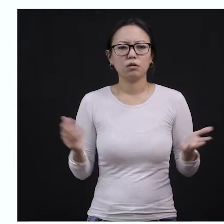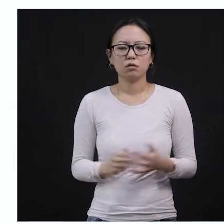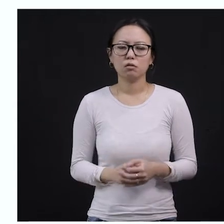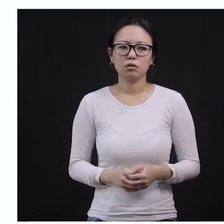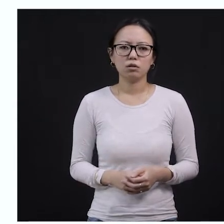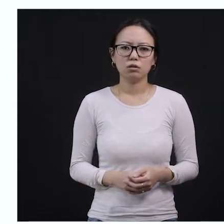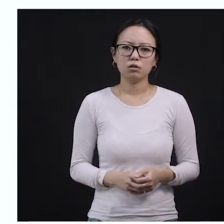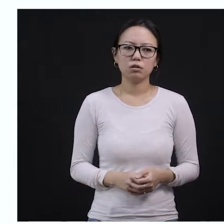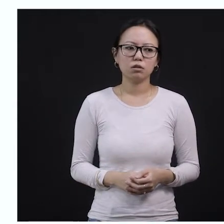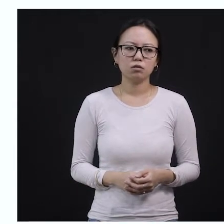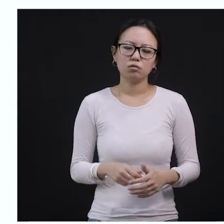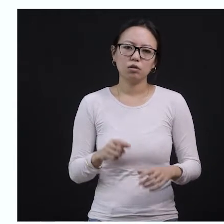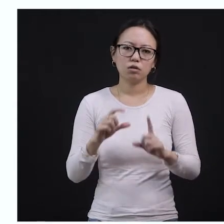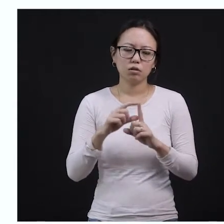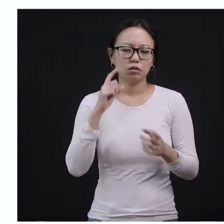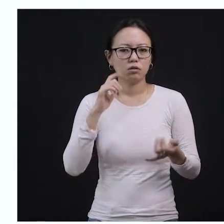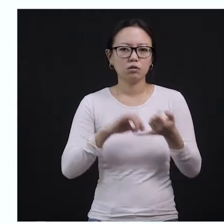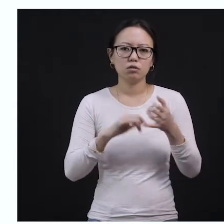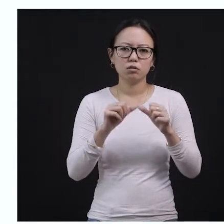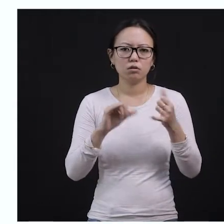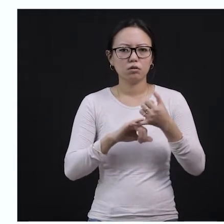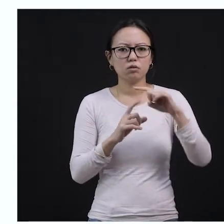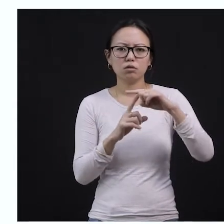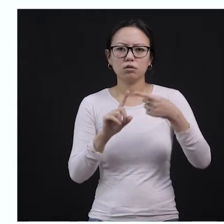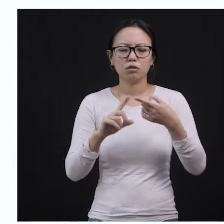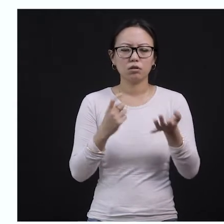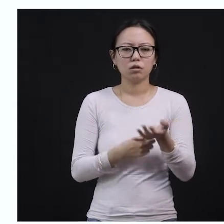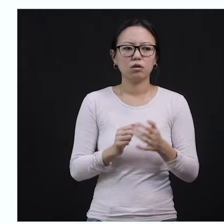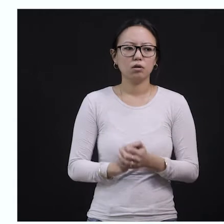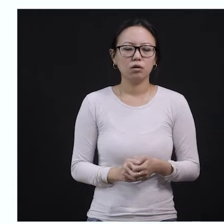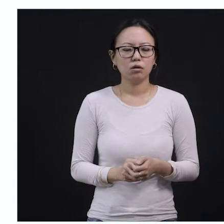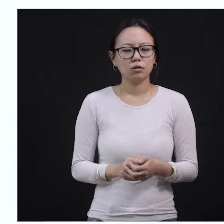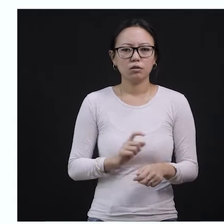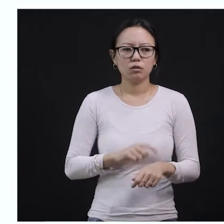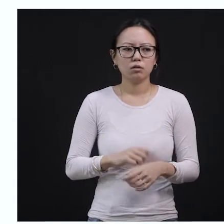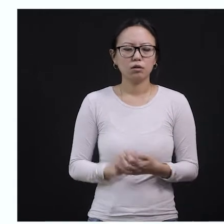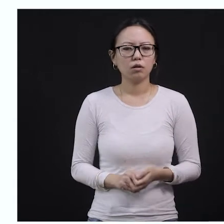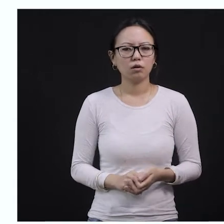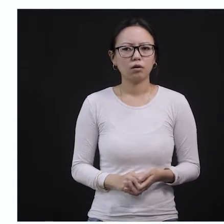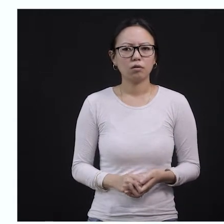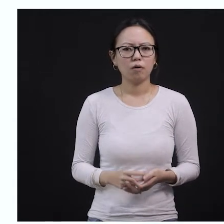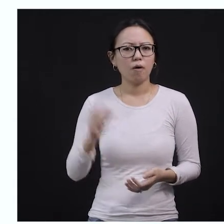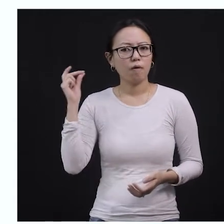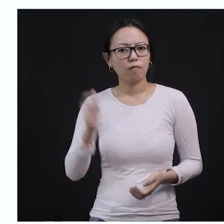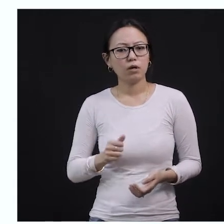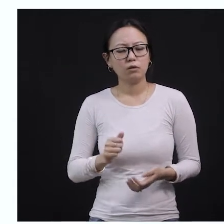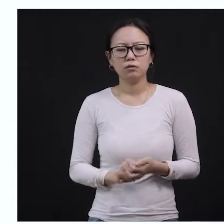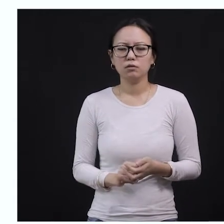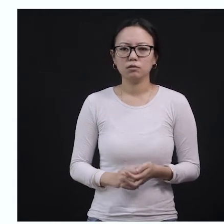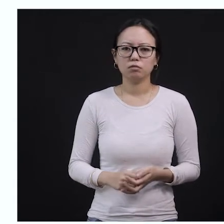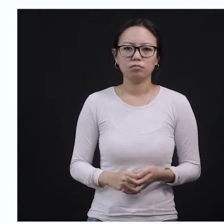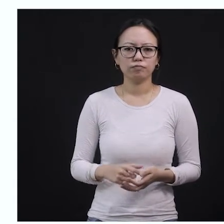okay? So, a disaster is a sudden occurring phenomenon causing large-scale